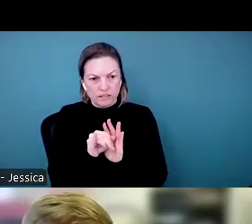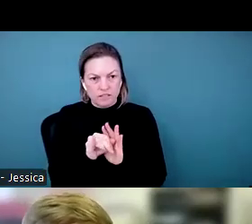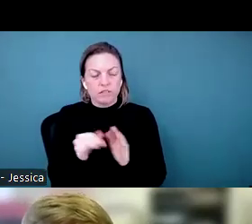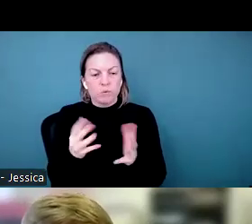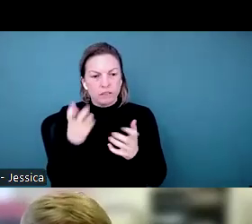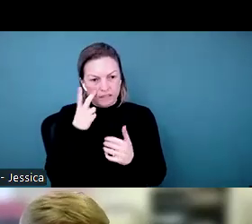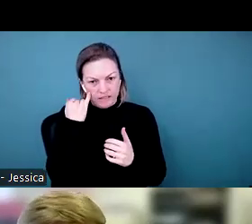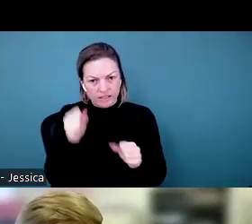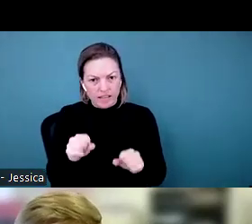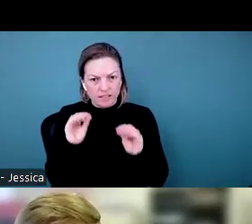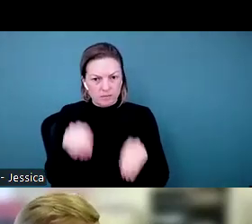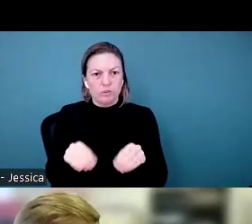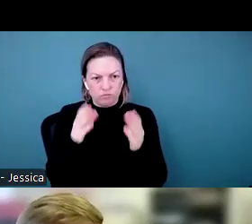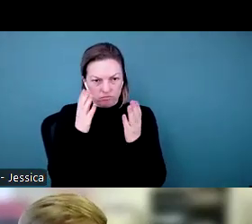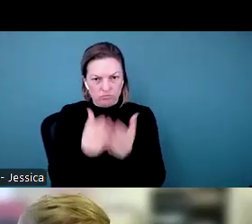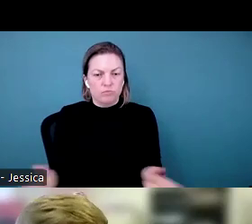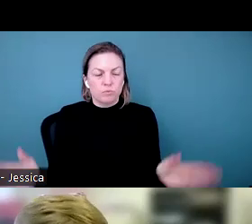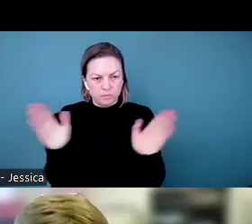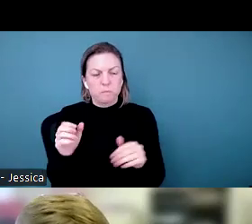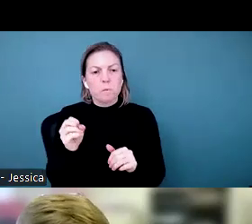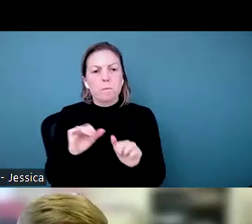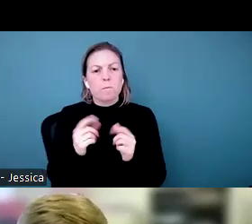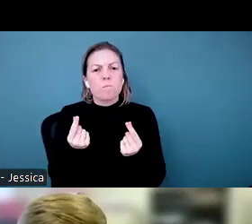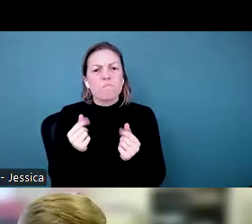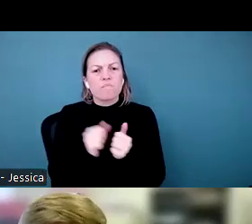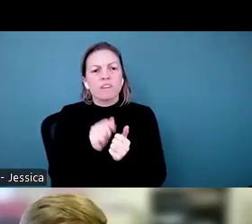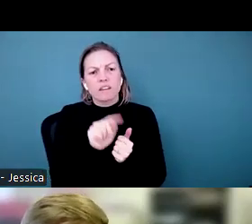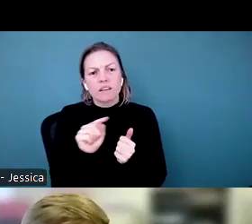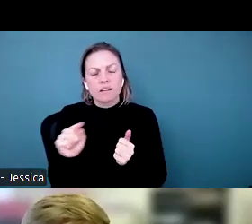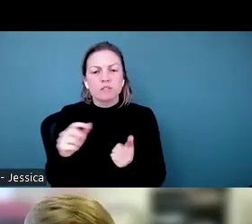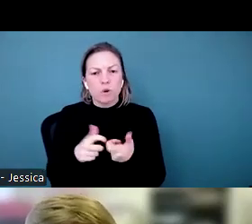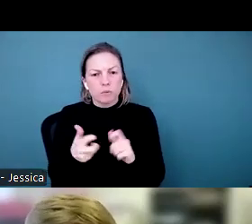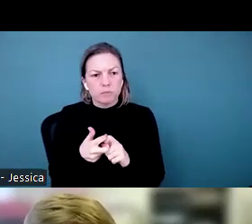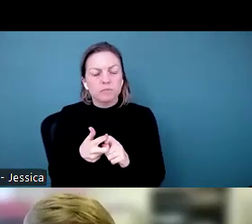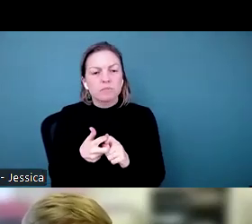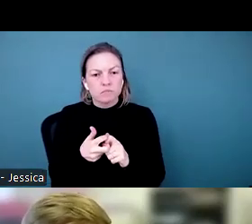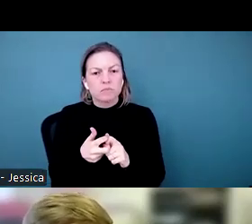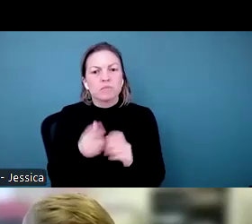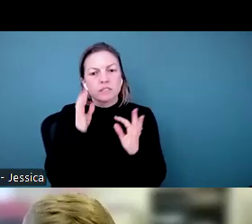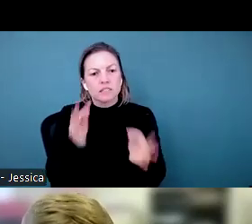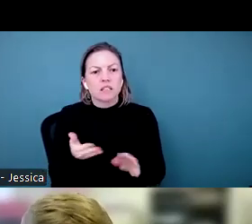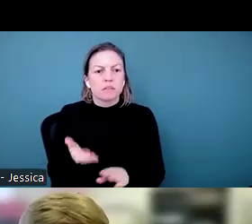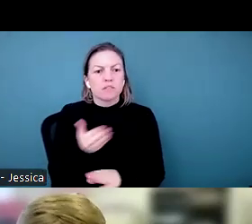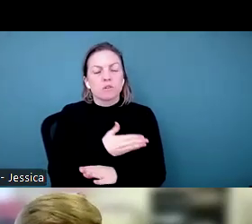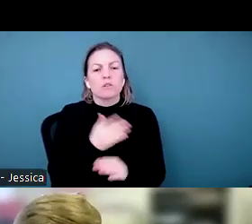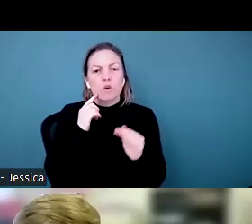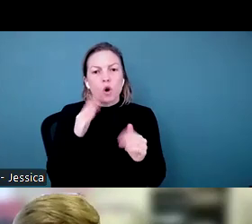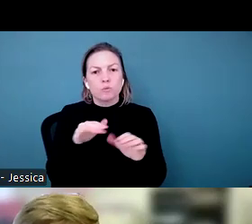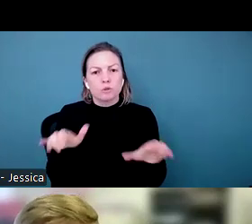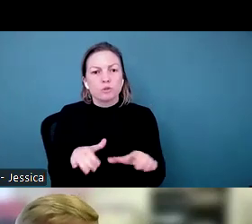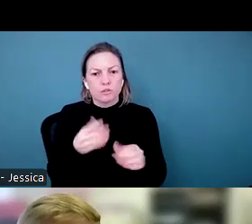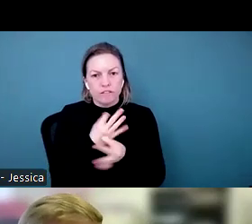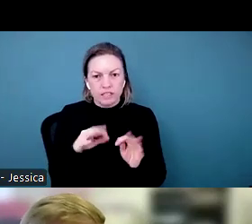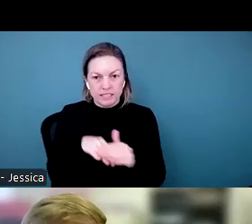we could implement it on a broad scale. So what did we do with each of these problems? Well, we decided early on we would hope to do a free and